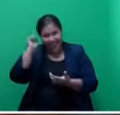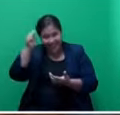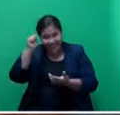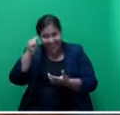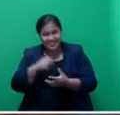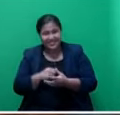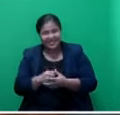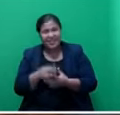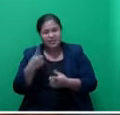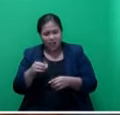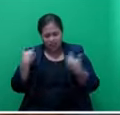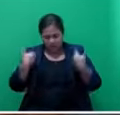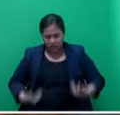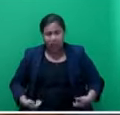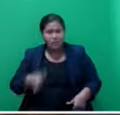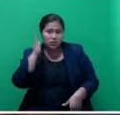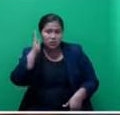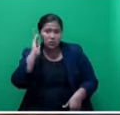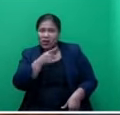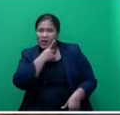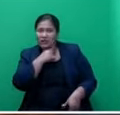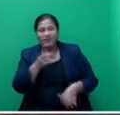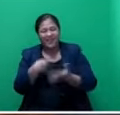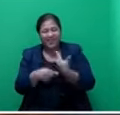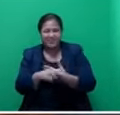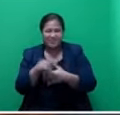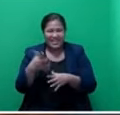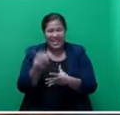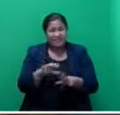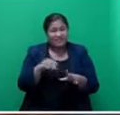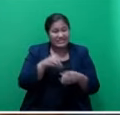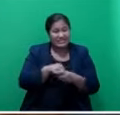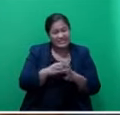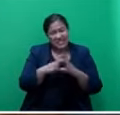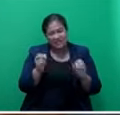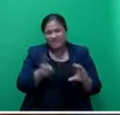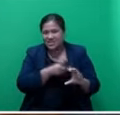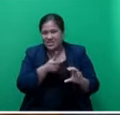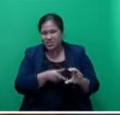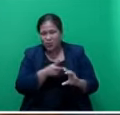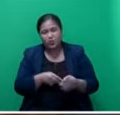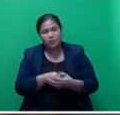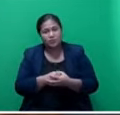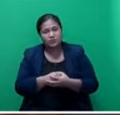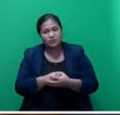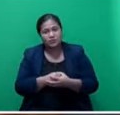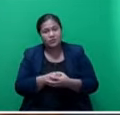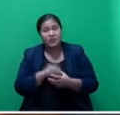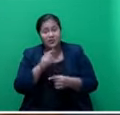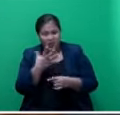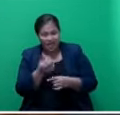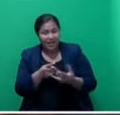dressed in schoolgirl uniforms and being exploited. Now, predatory porn sites like